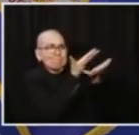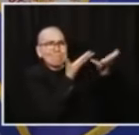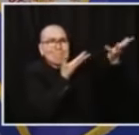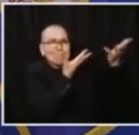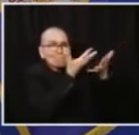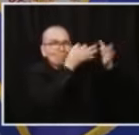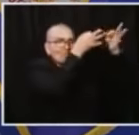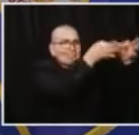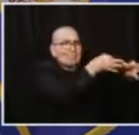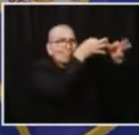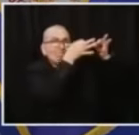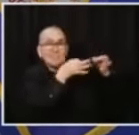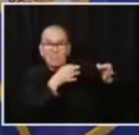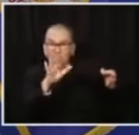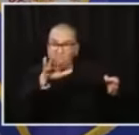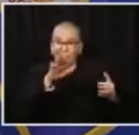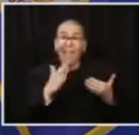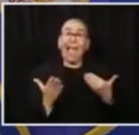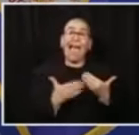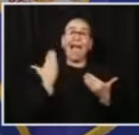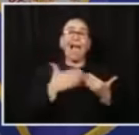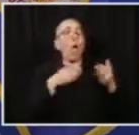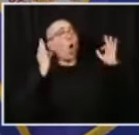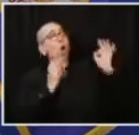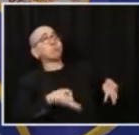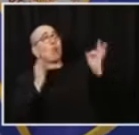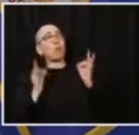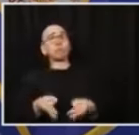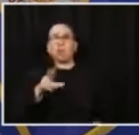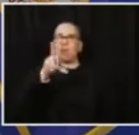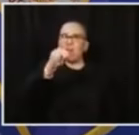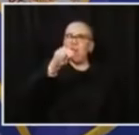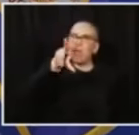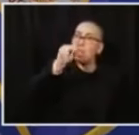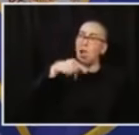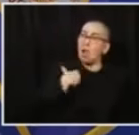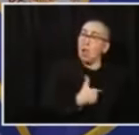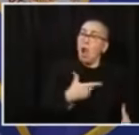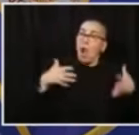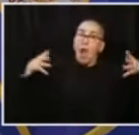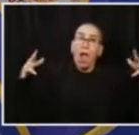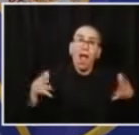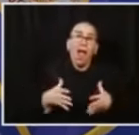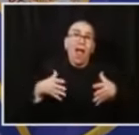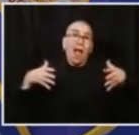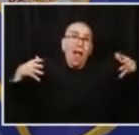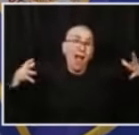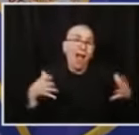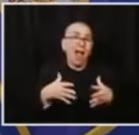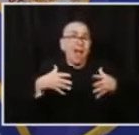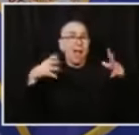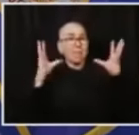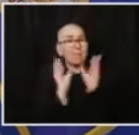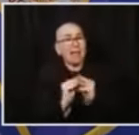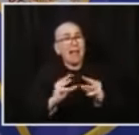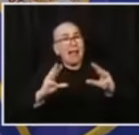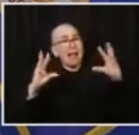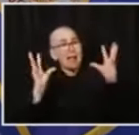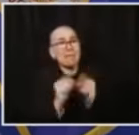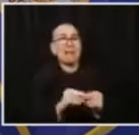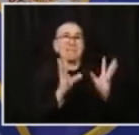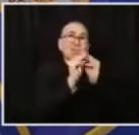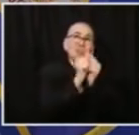easy. We understand that many groups, even beyond healthcare and long-term care, want to be in line first to get the